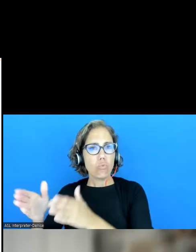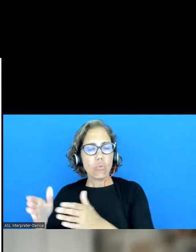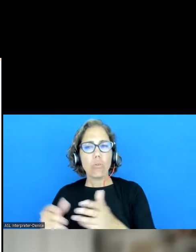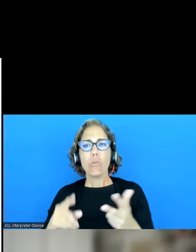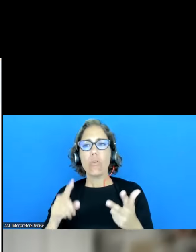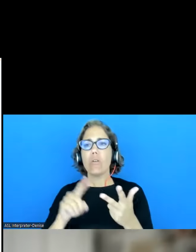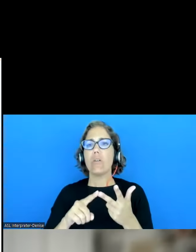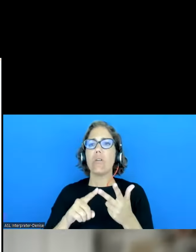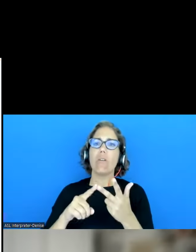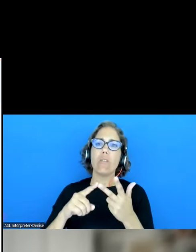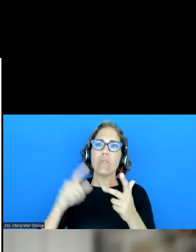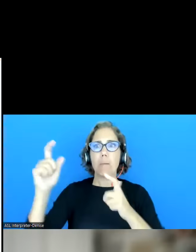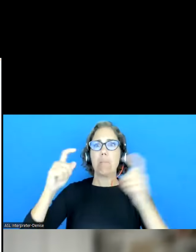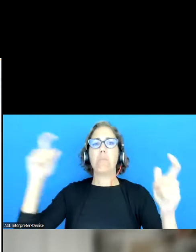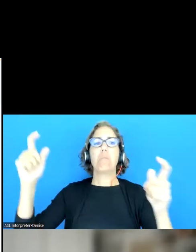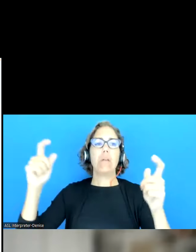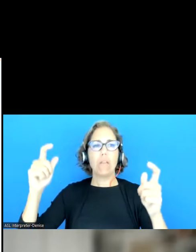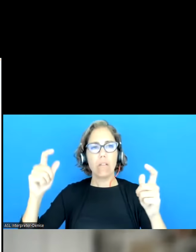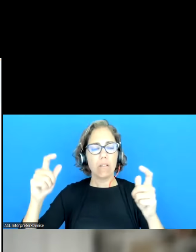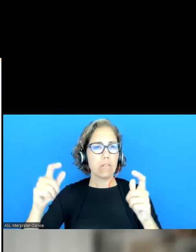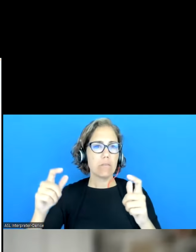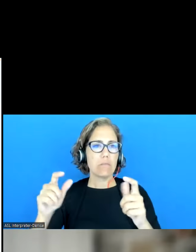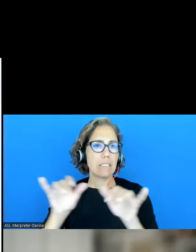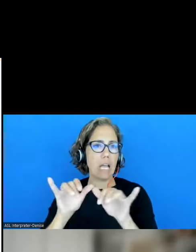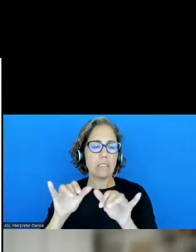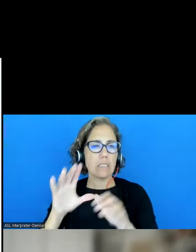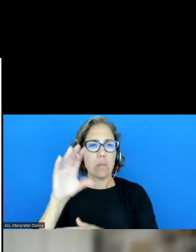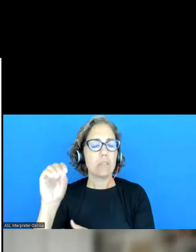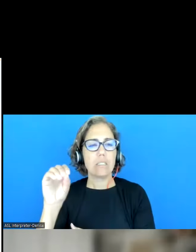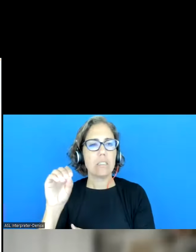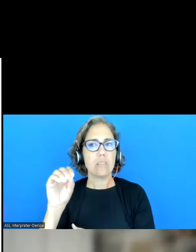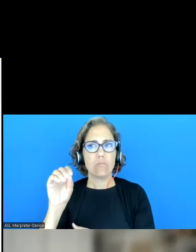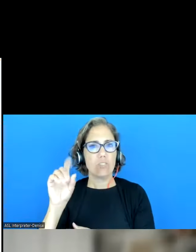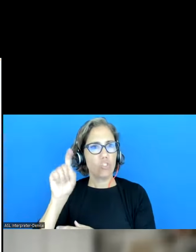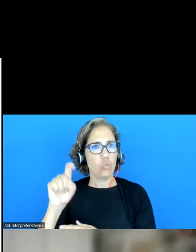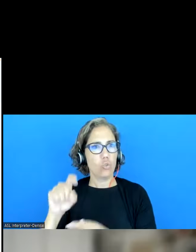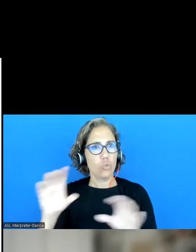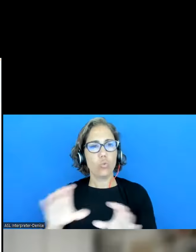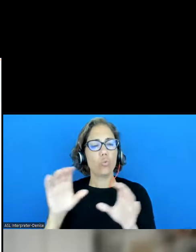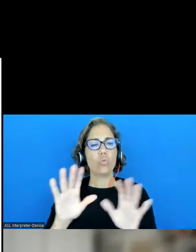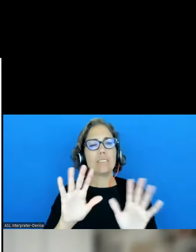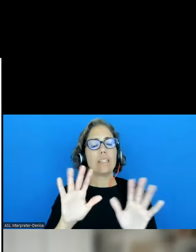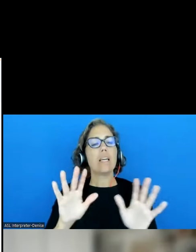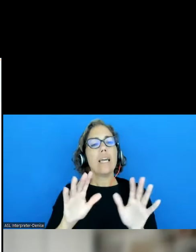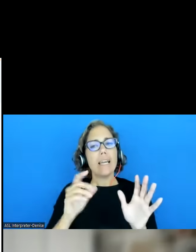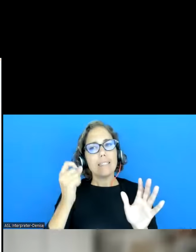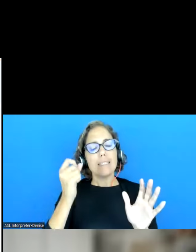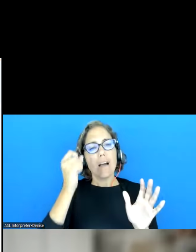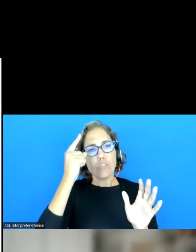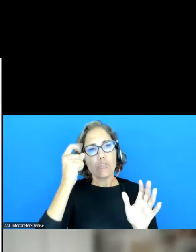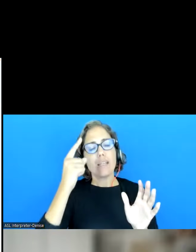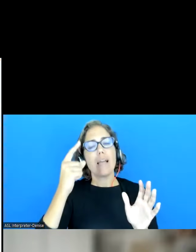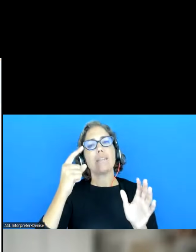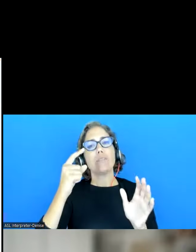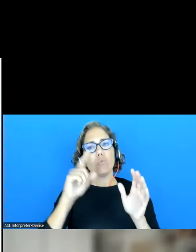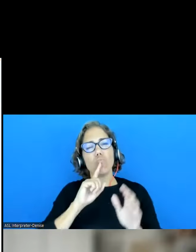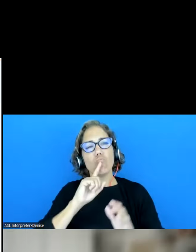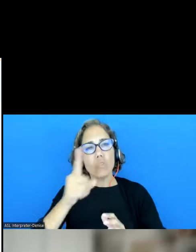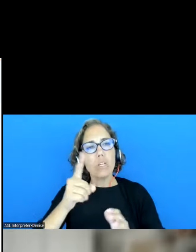size companies should do. It is just a matter of understanding the real requirement